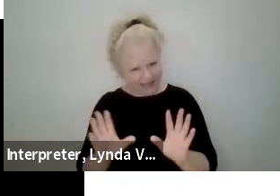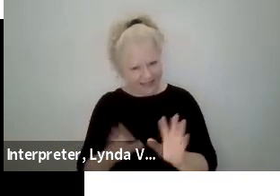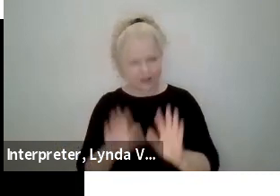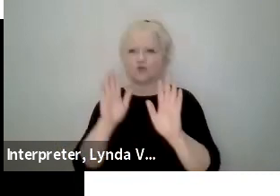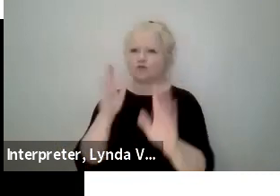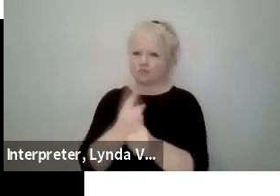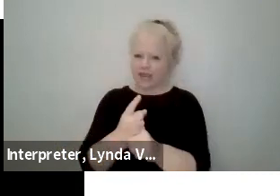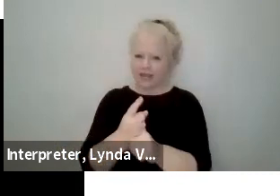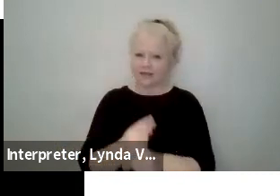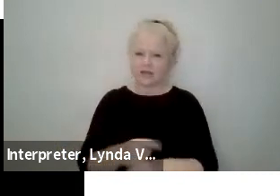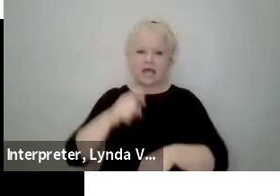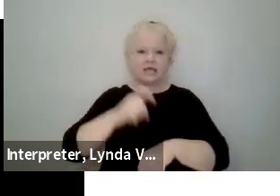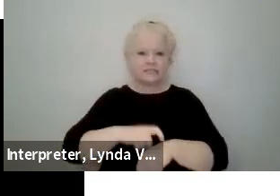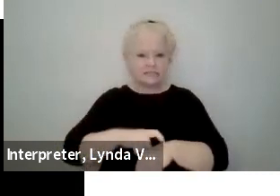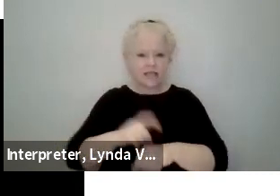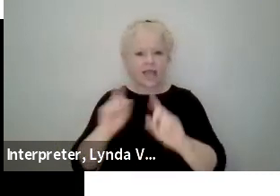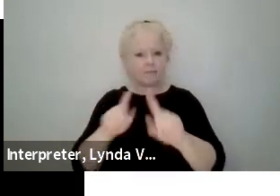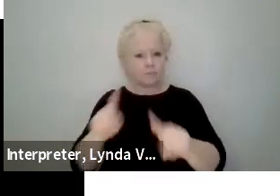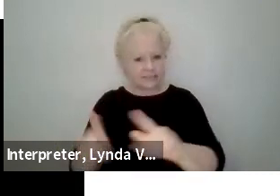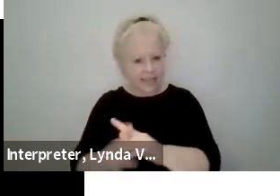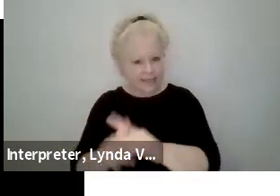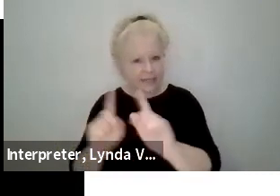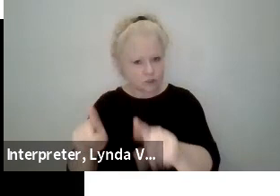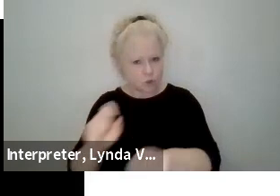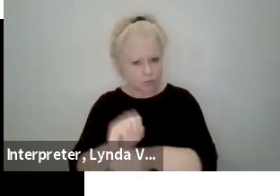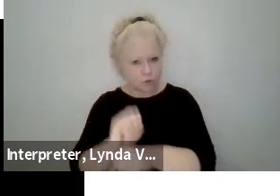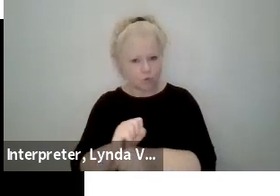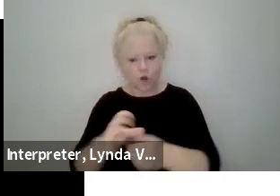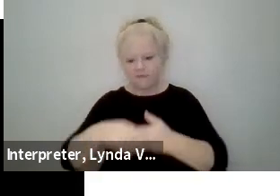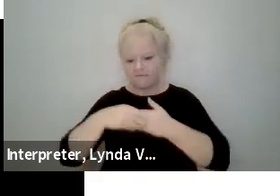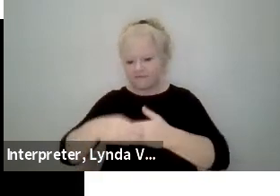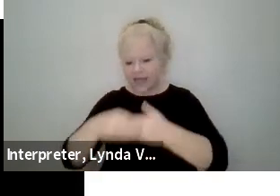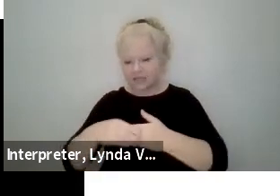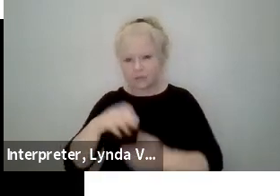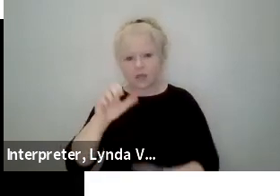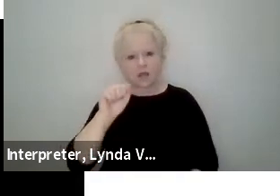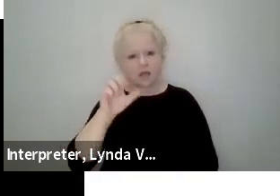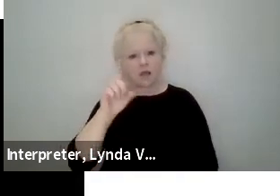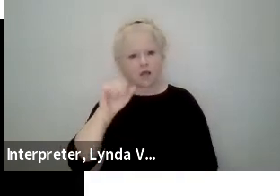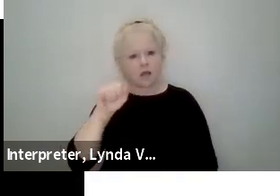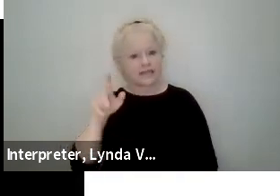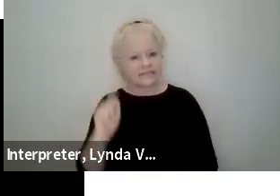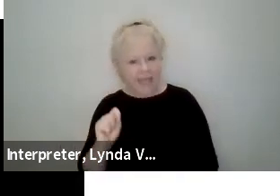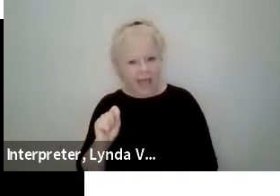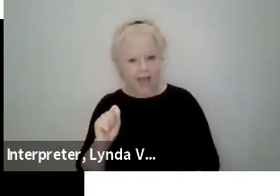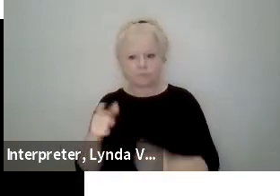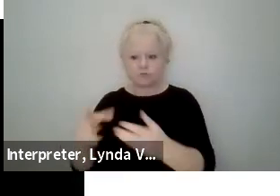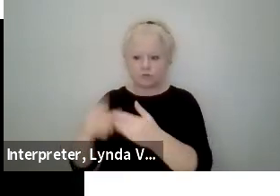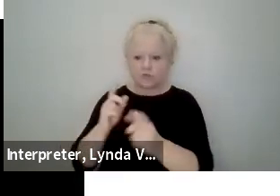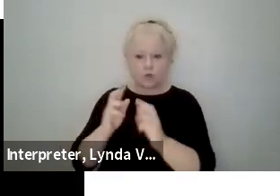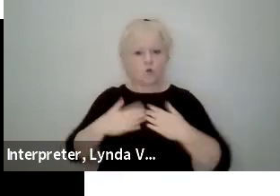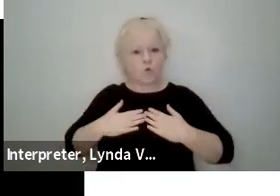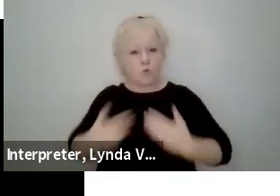correct. Time and attendance is so important, and flexibility and adaptability is key to your success in employment.